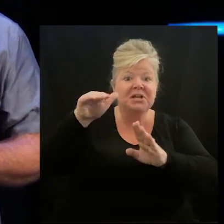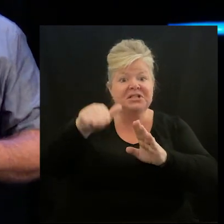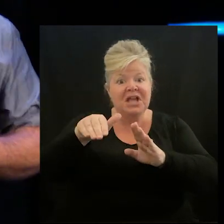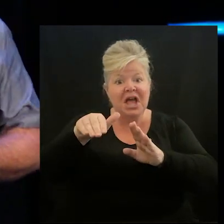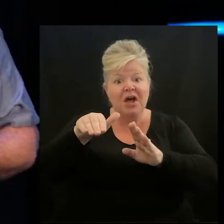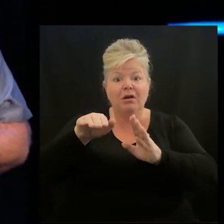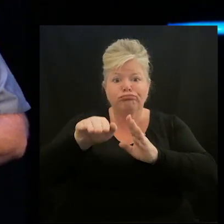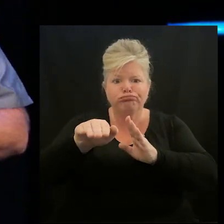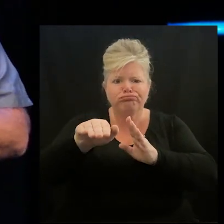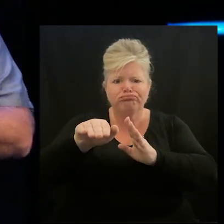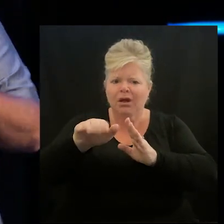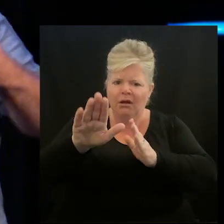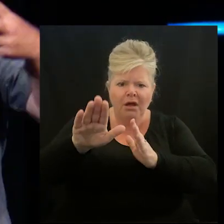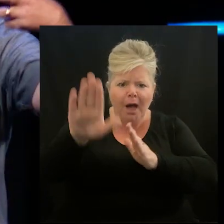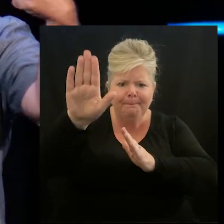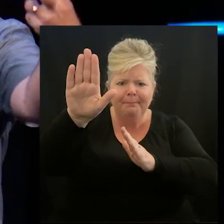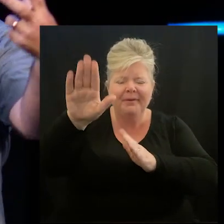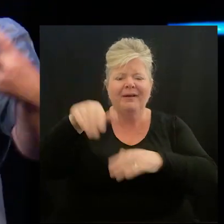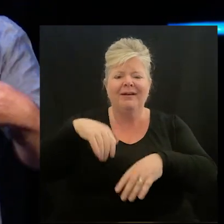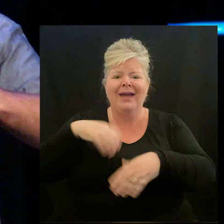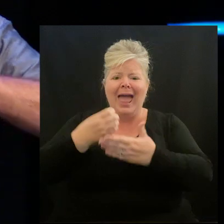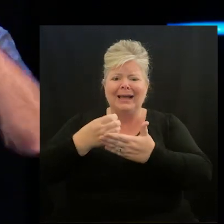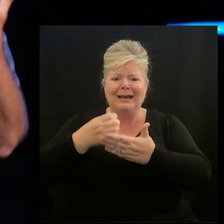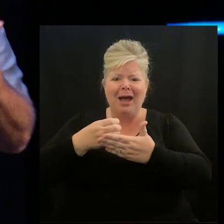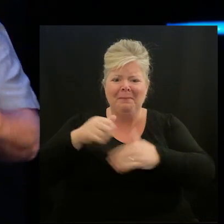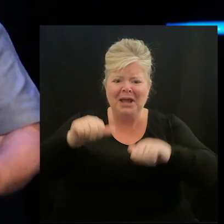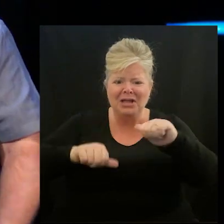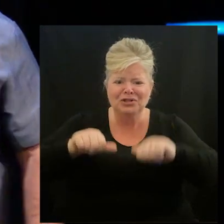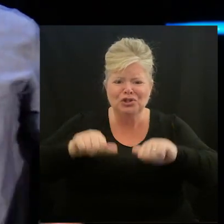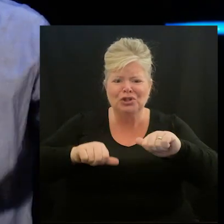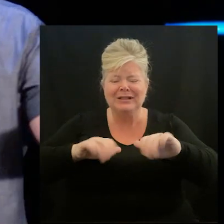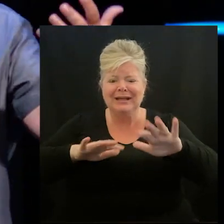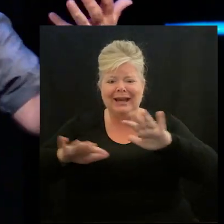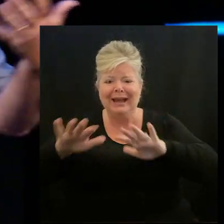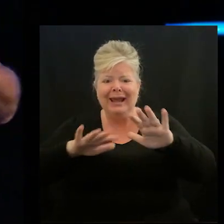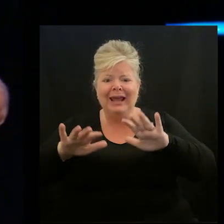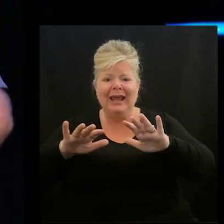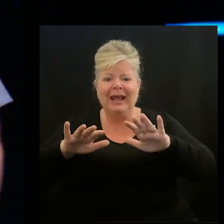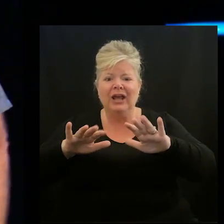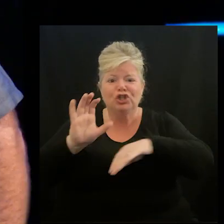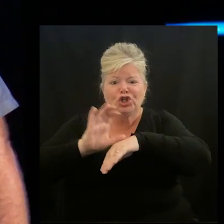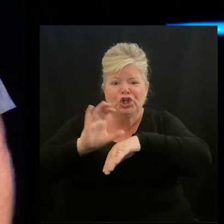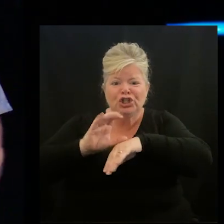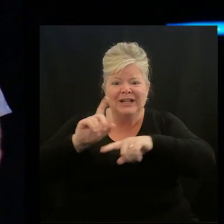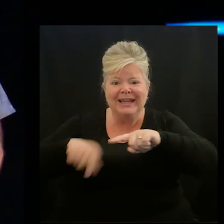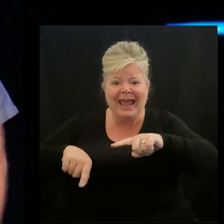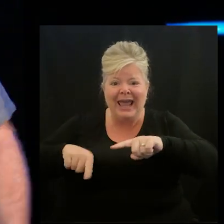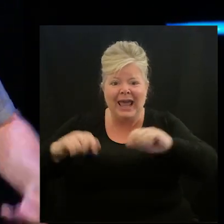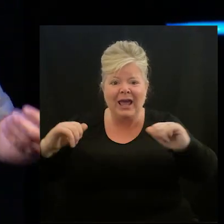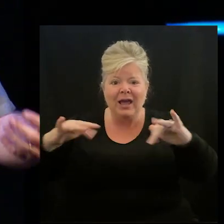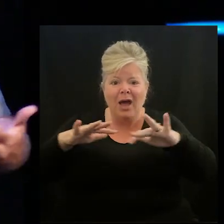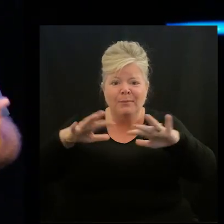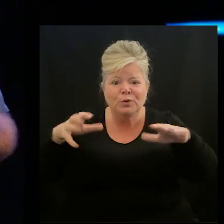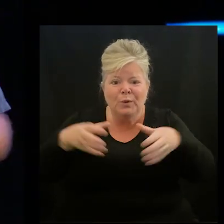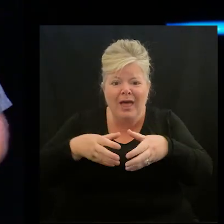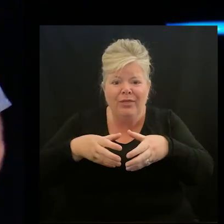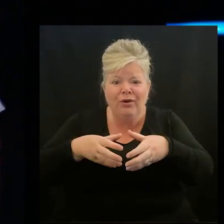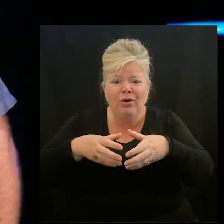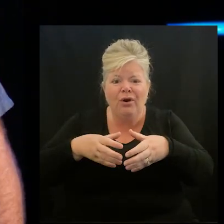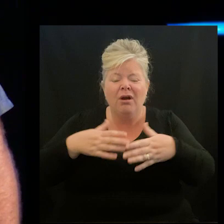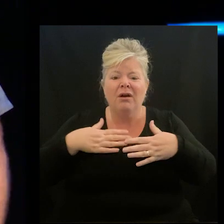uncertainty, racial tension, church being turned on its ear, not being able to gather as a